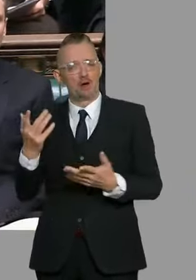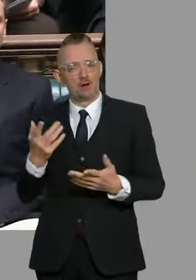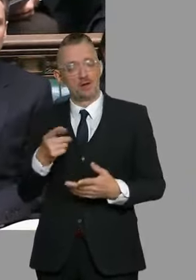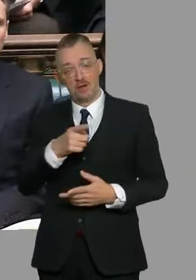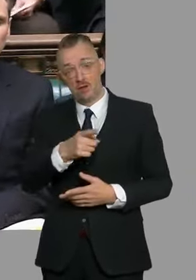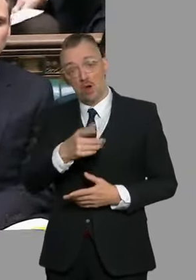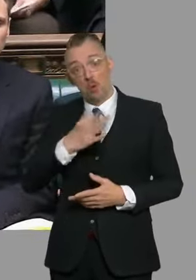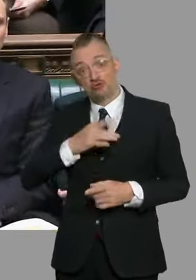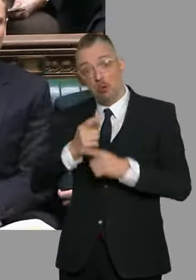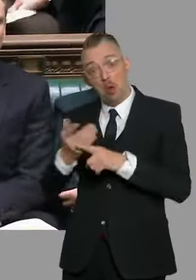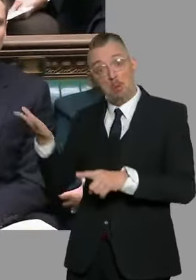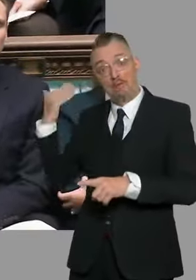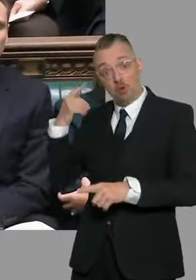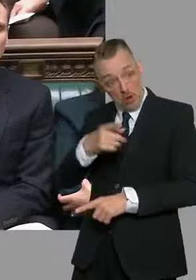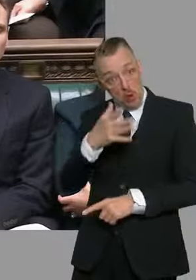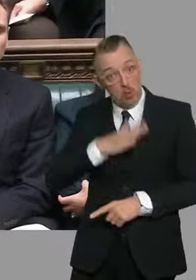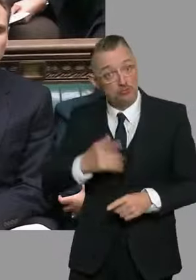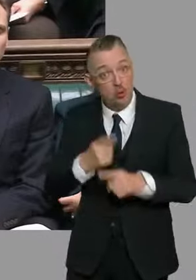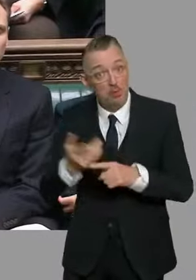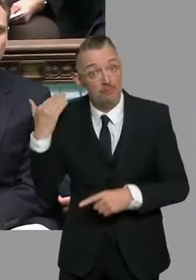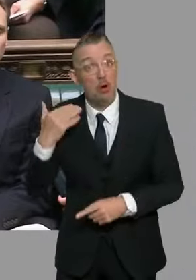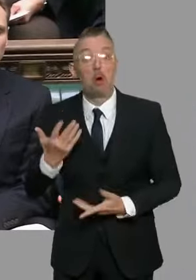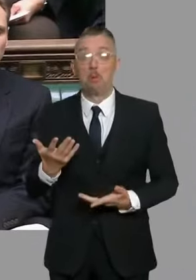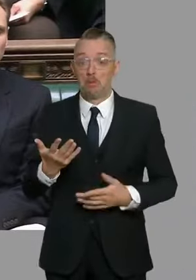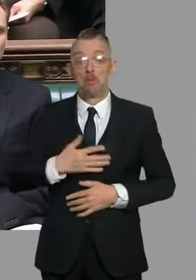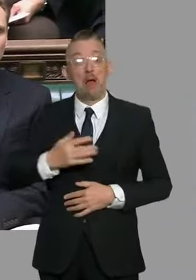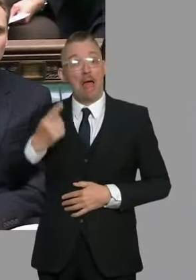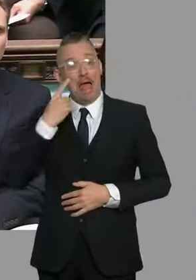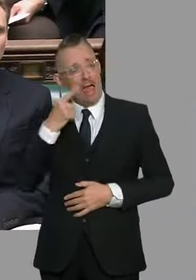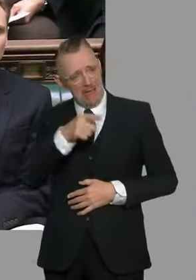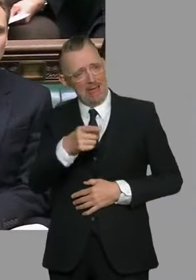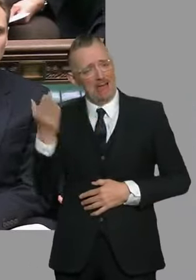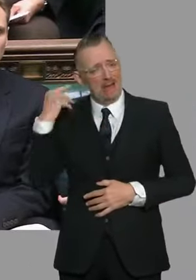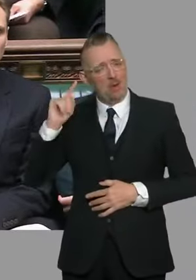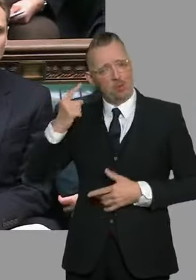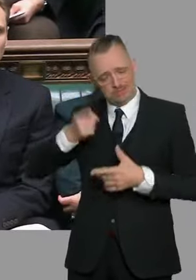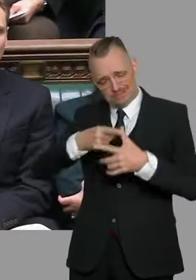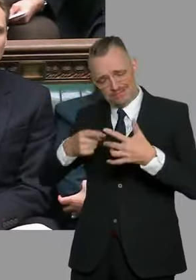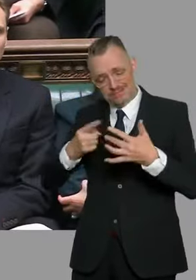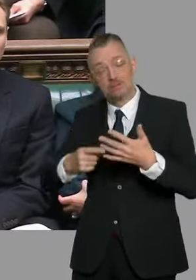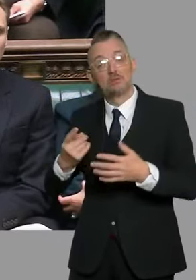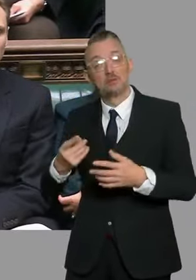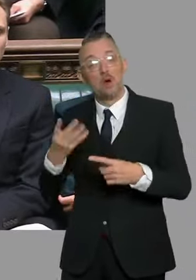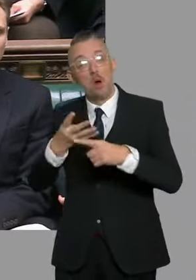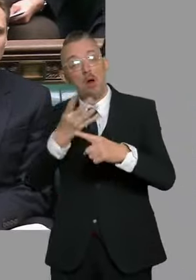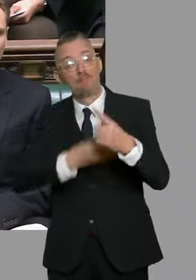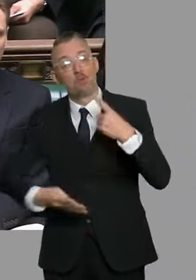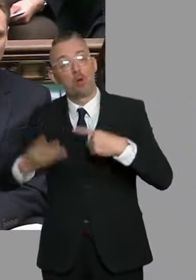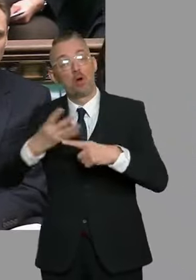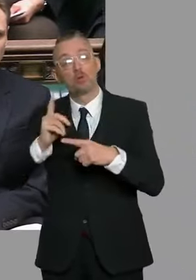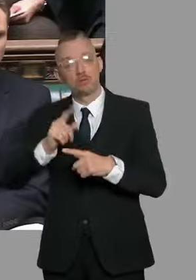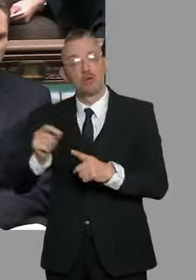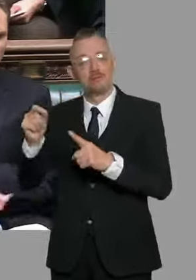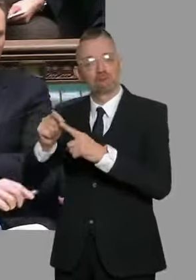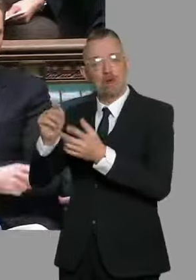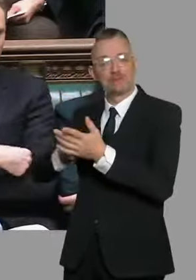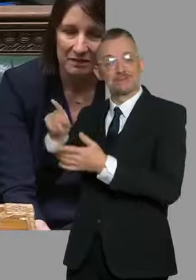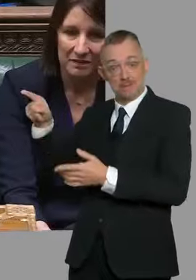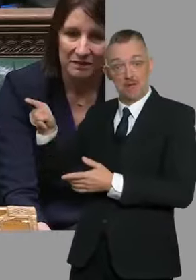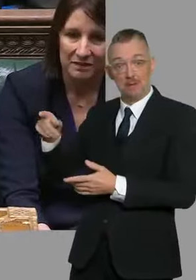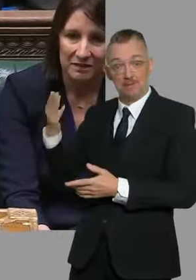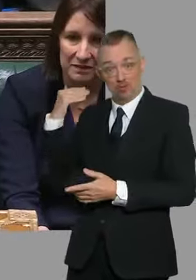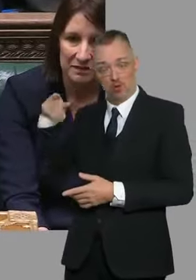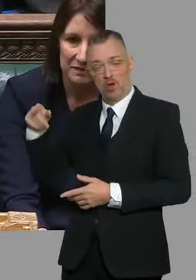let's look at his record. 4 years ago, the Prime Minister signed a letter demanding that foreign criminals be allowed to stay in